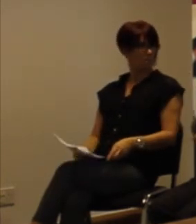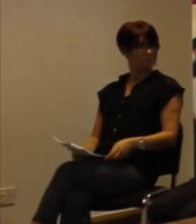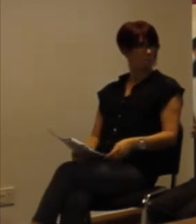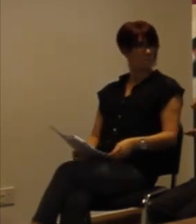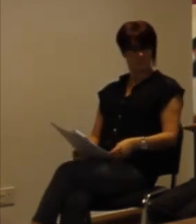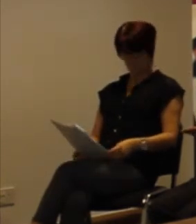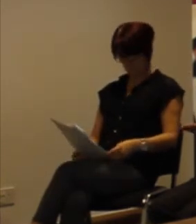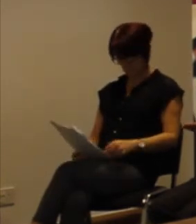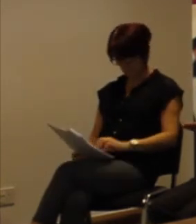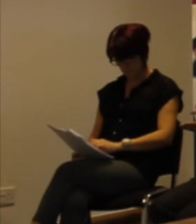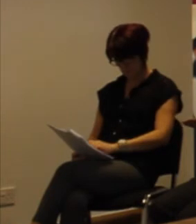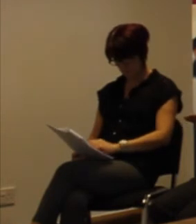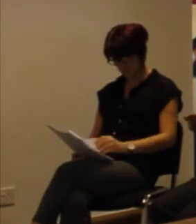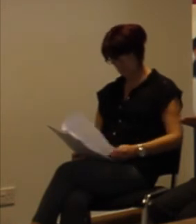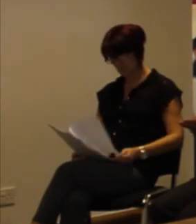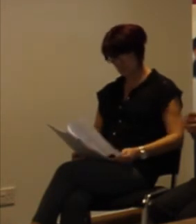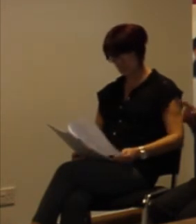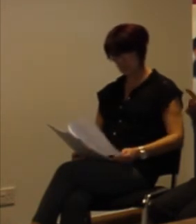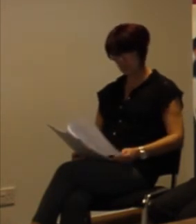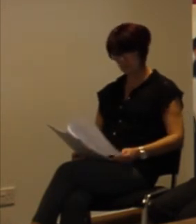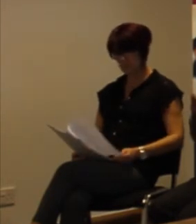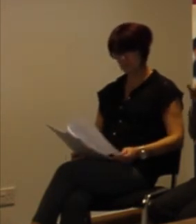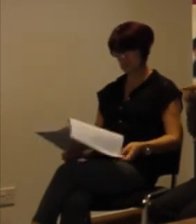be an specific interpretation going beyond